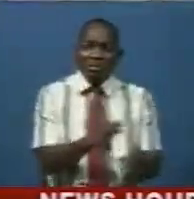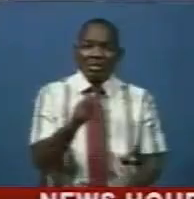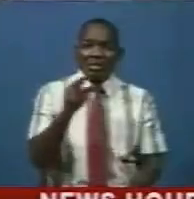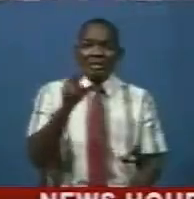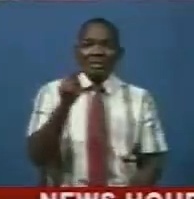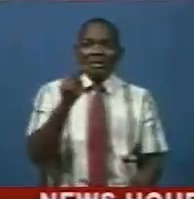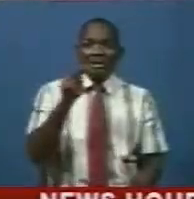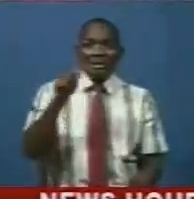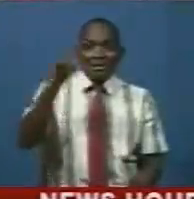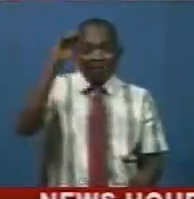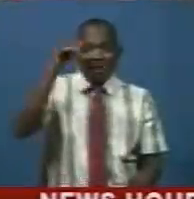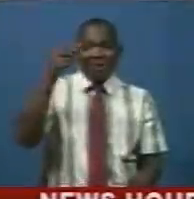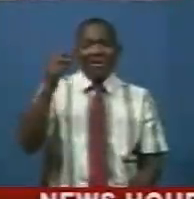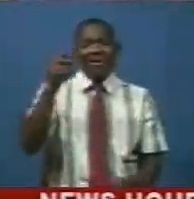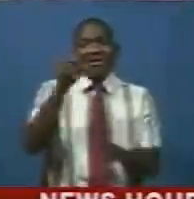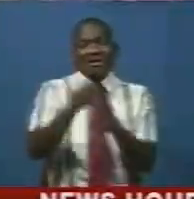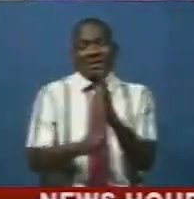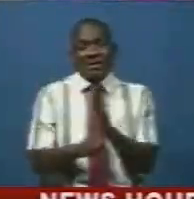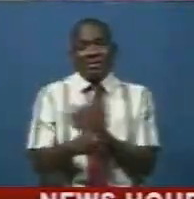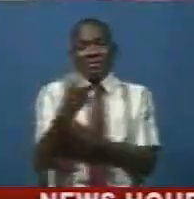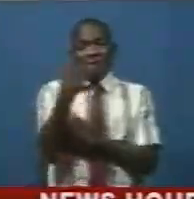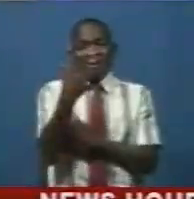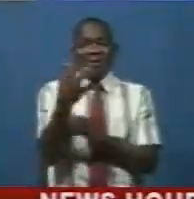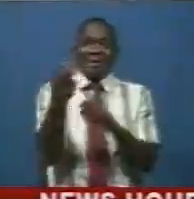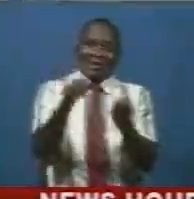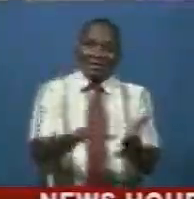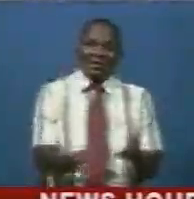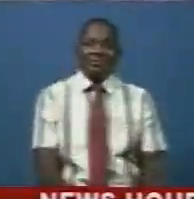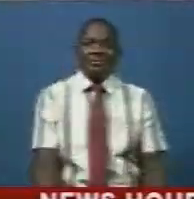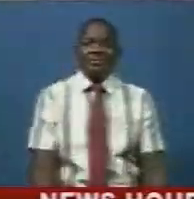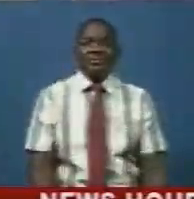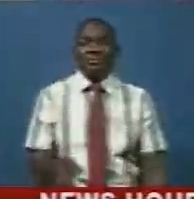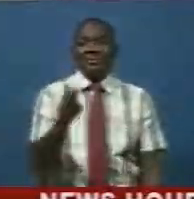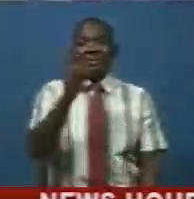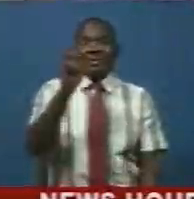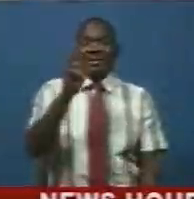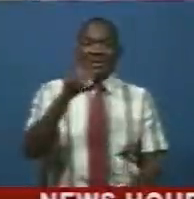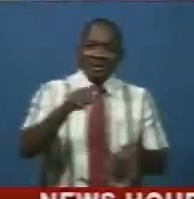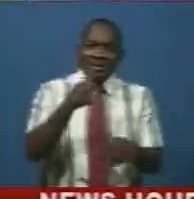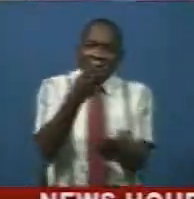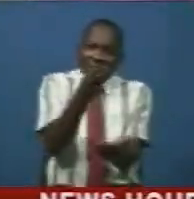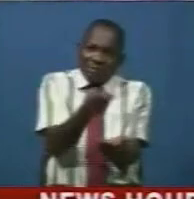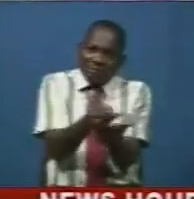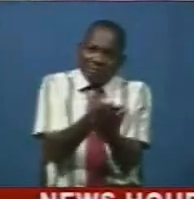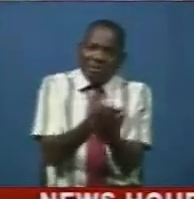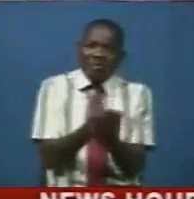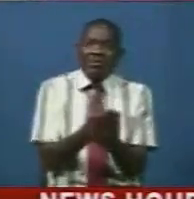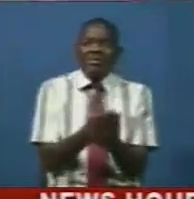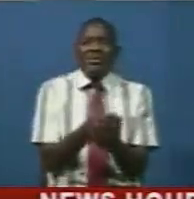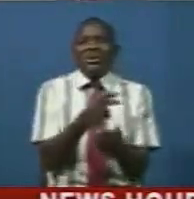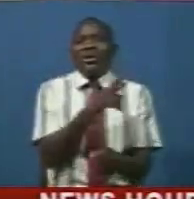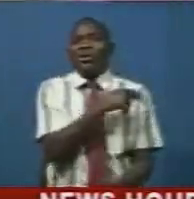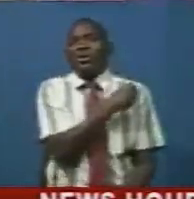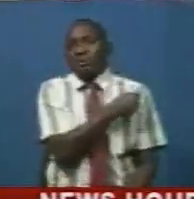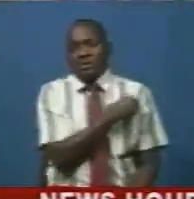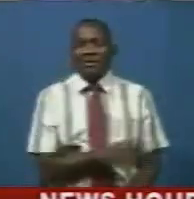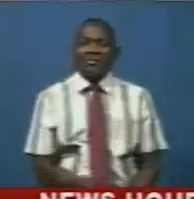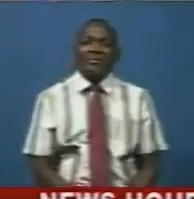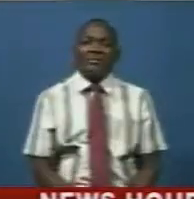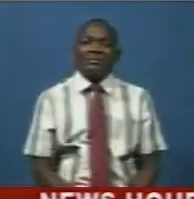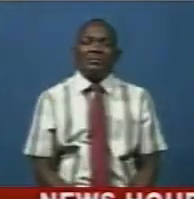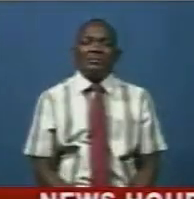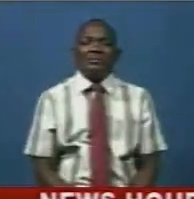Techiman South, 3 declared dead, and 6 still in critical condition in the